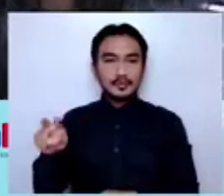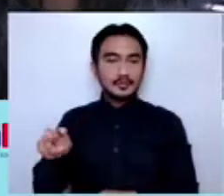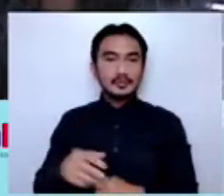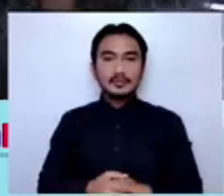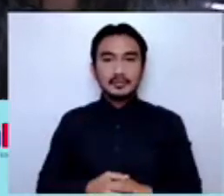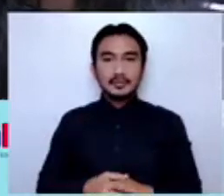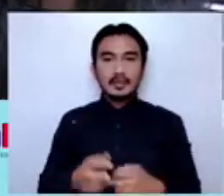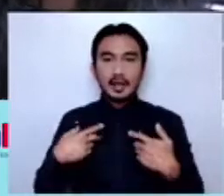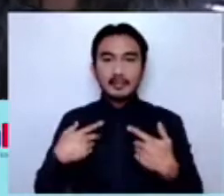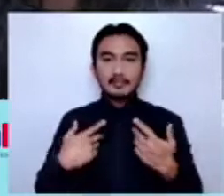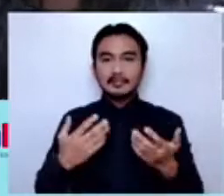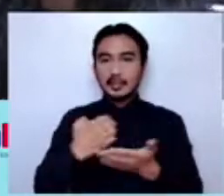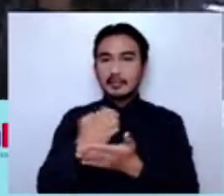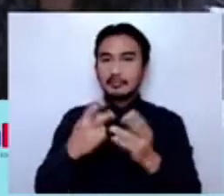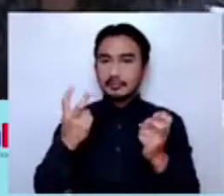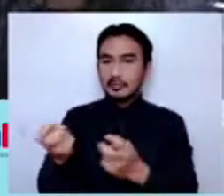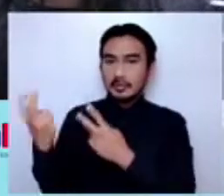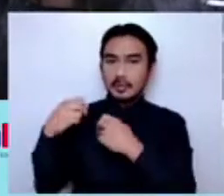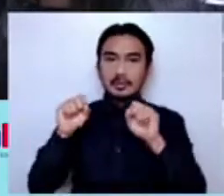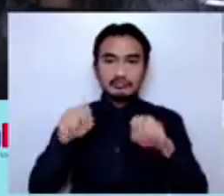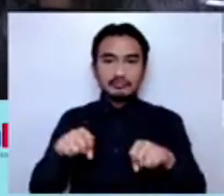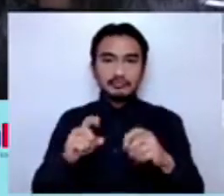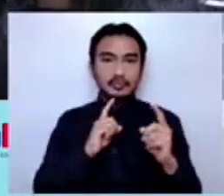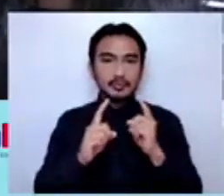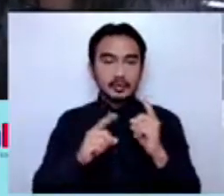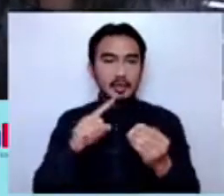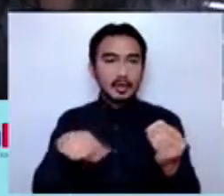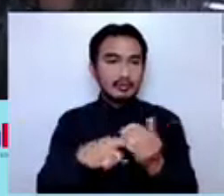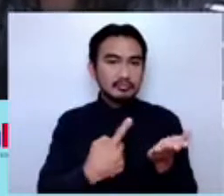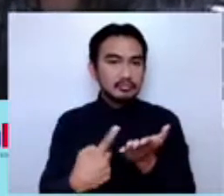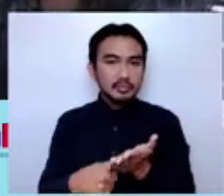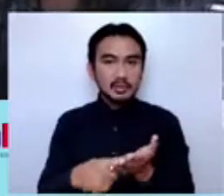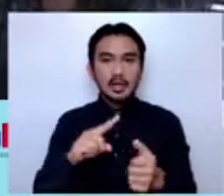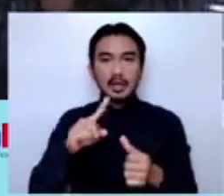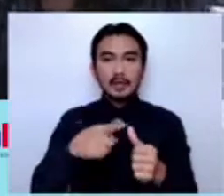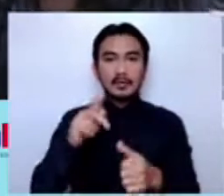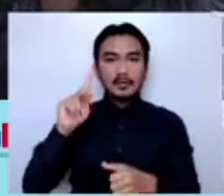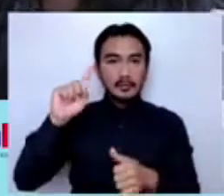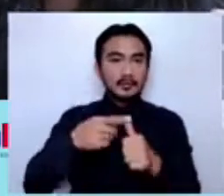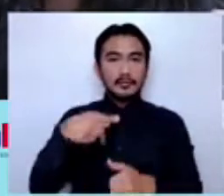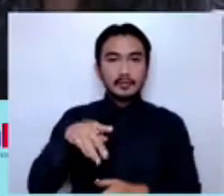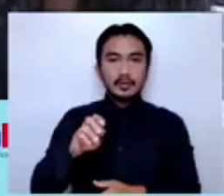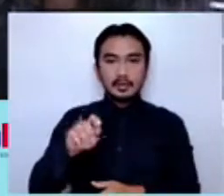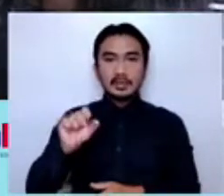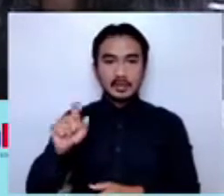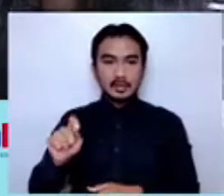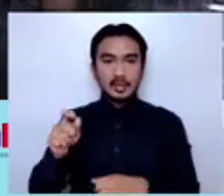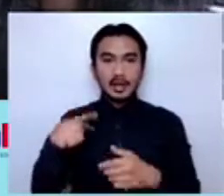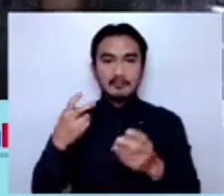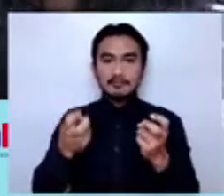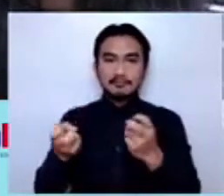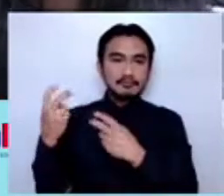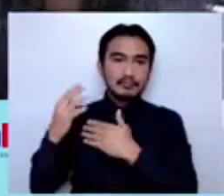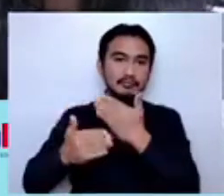episodes, we were able to talk about first, the PPST-based RPMS throughout the years, and second, we